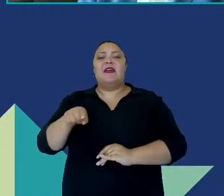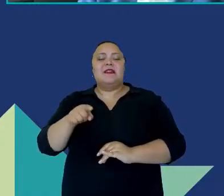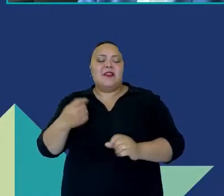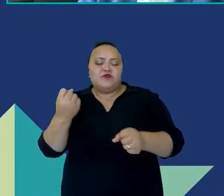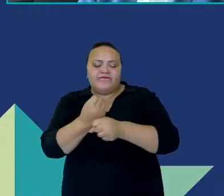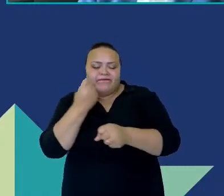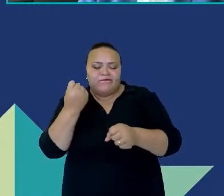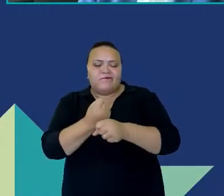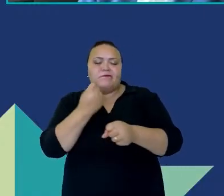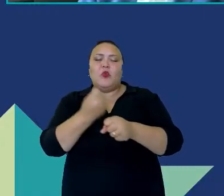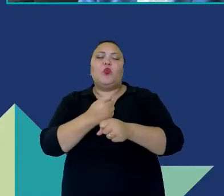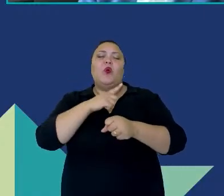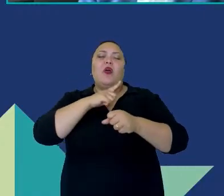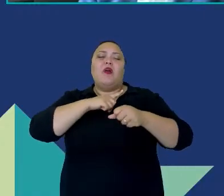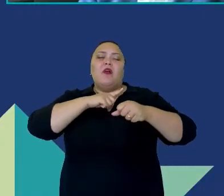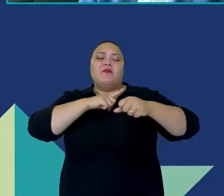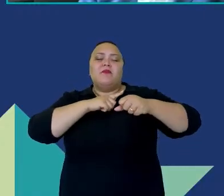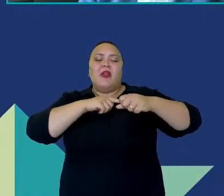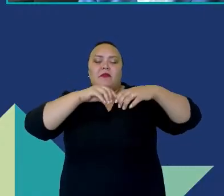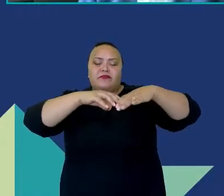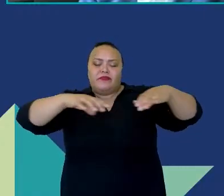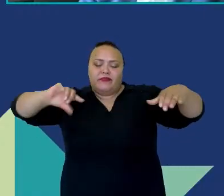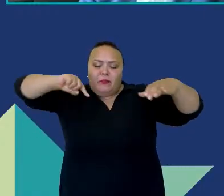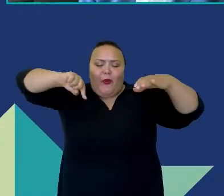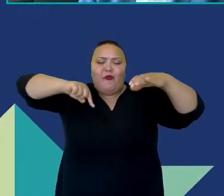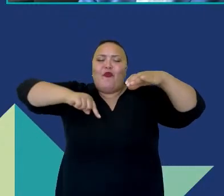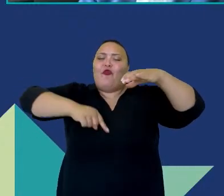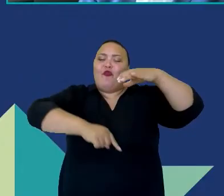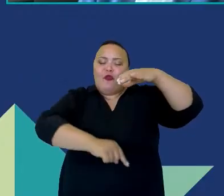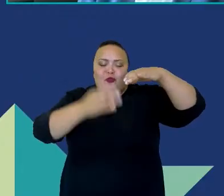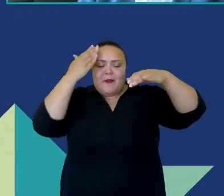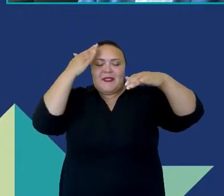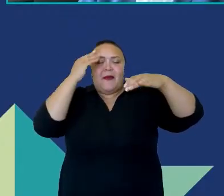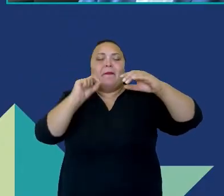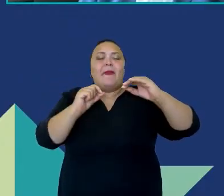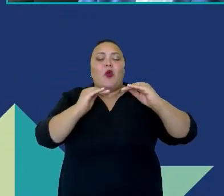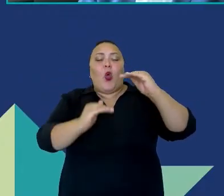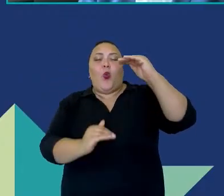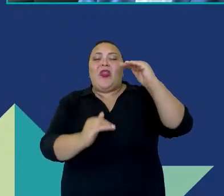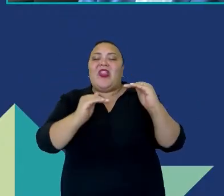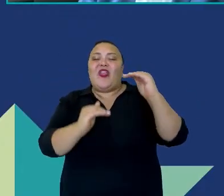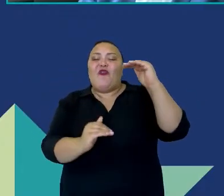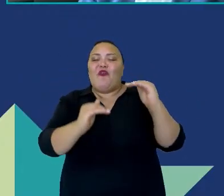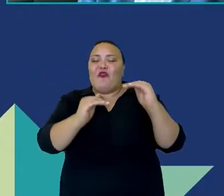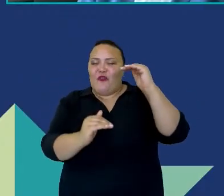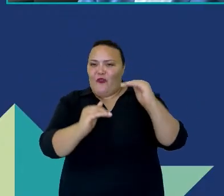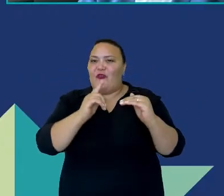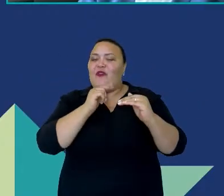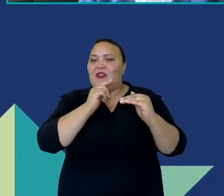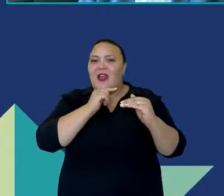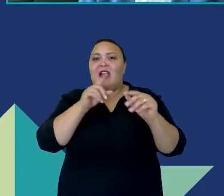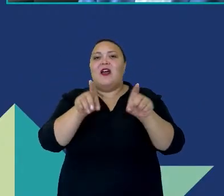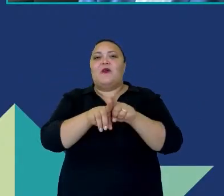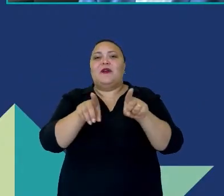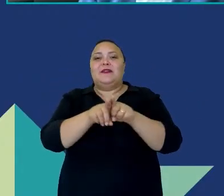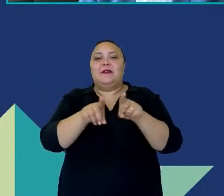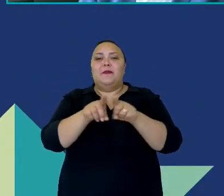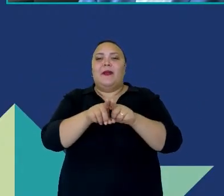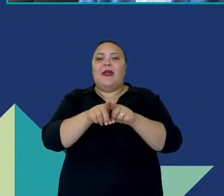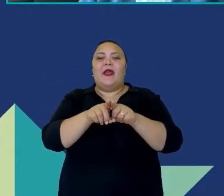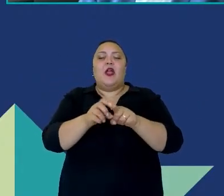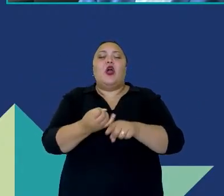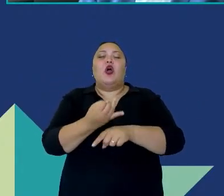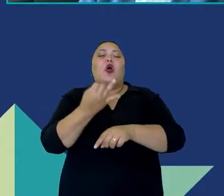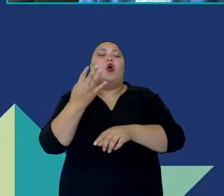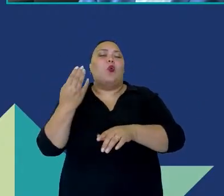you get the water levels. You also have the bathymetric survey automated, and you have the drone survey, which is automated, and you